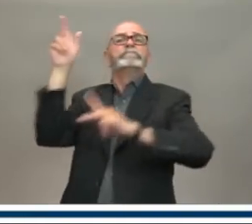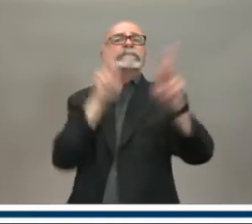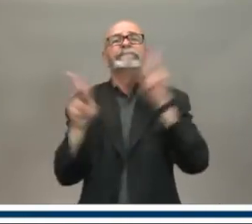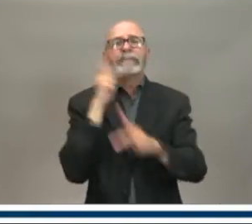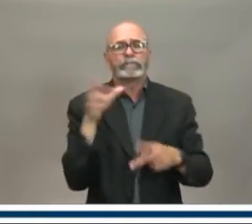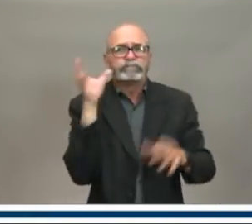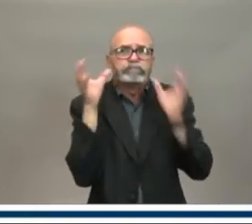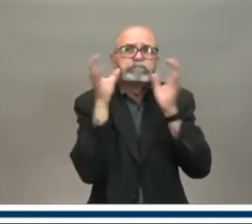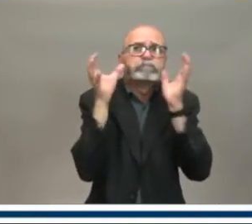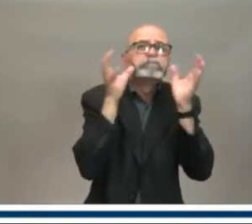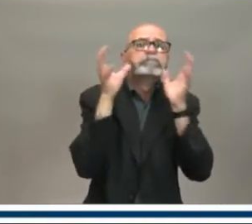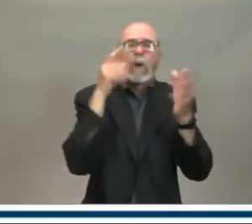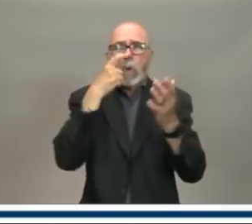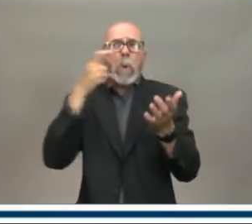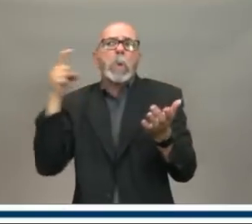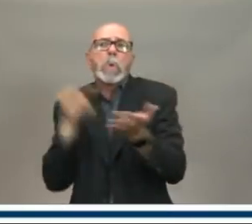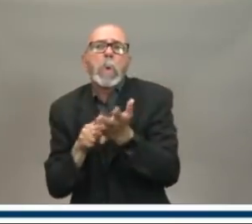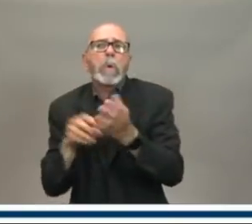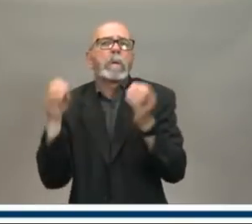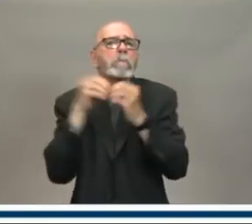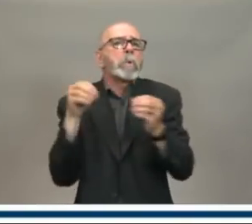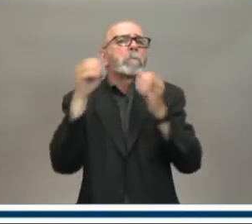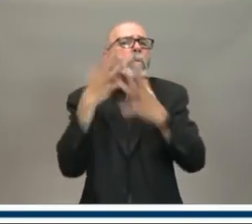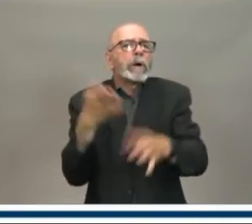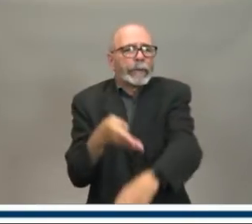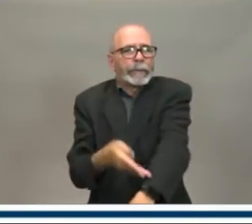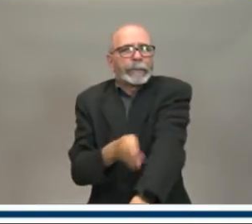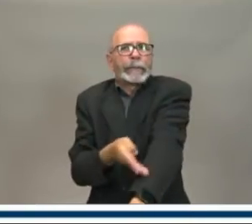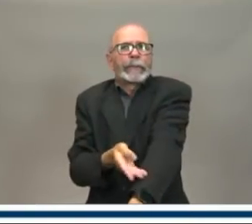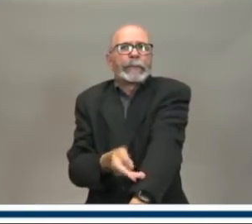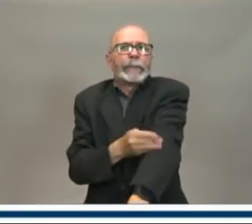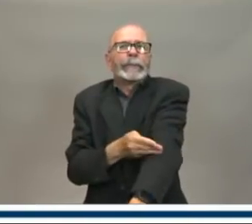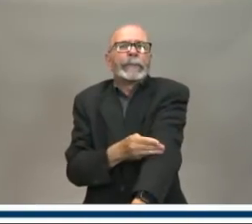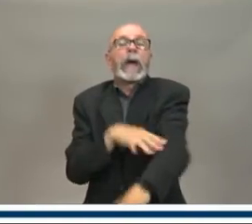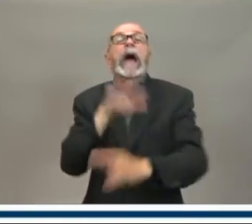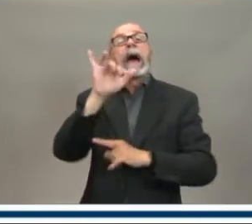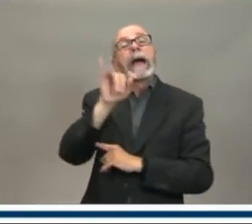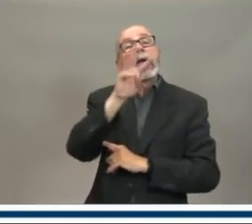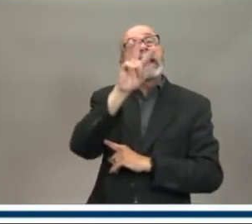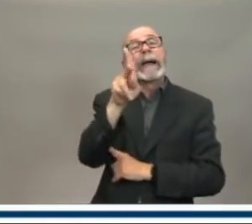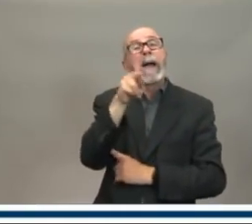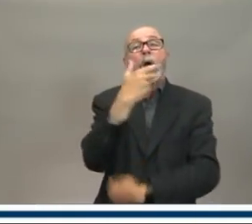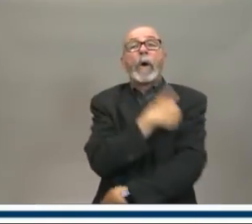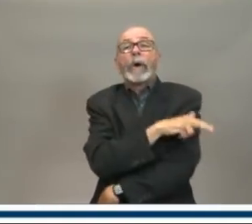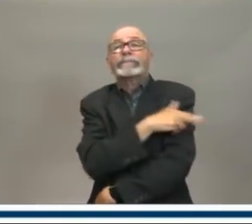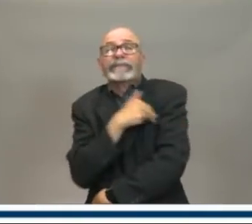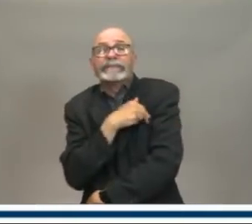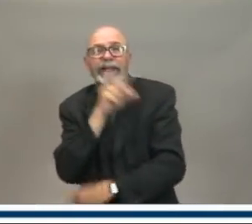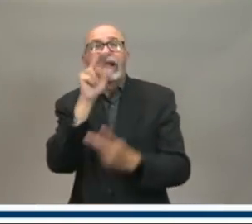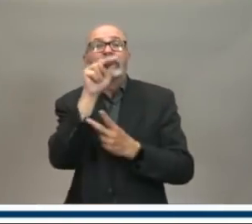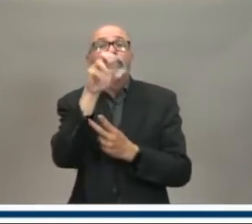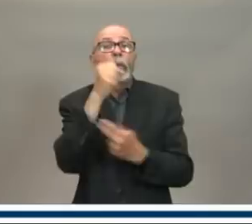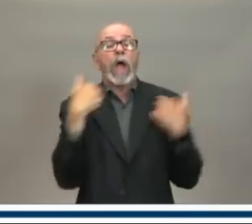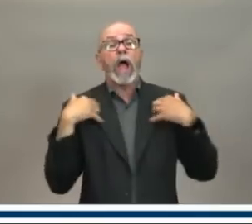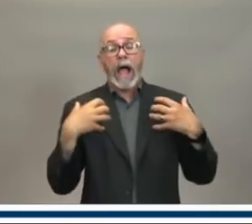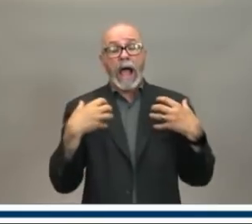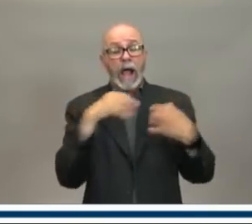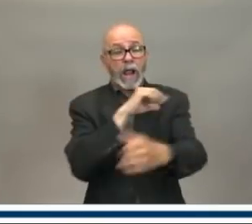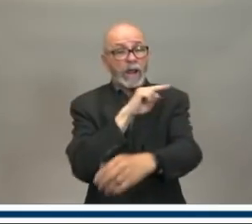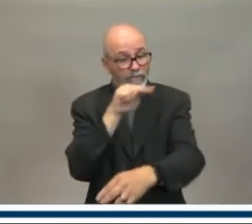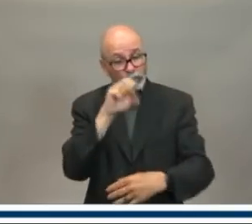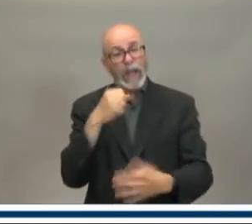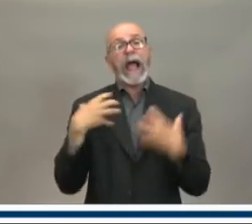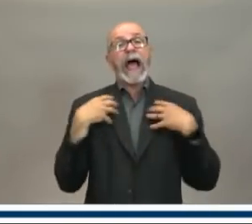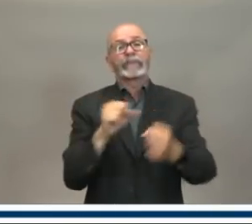progress. I'm happy to report that the IWK and the Nova Scotia Health Authority will resume day and short stay surgeries